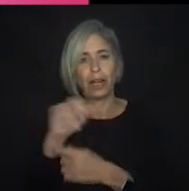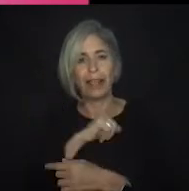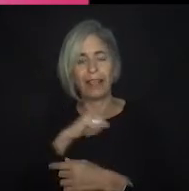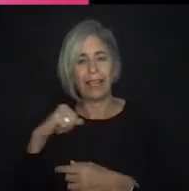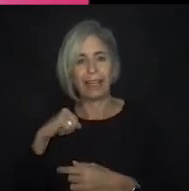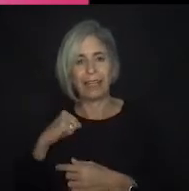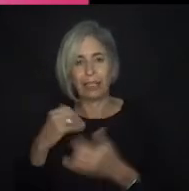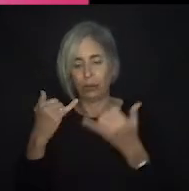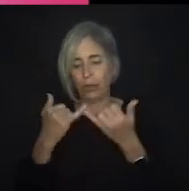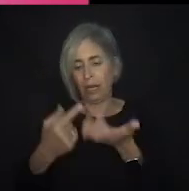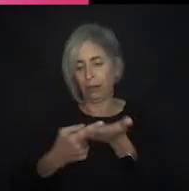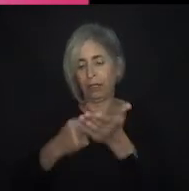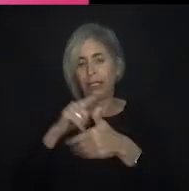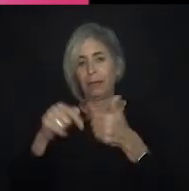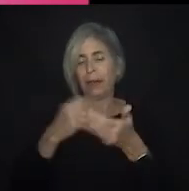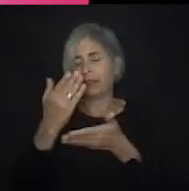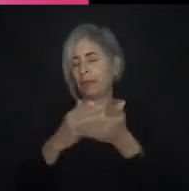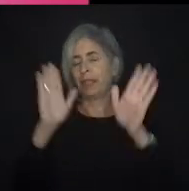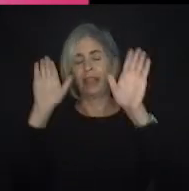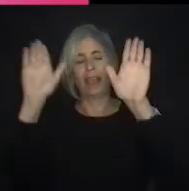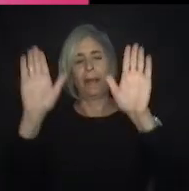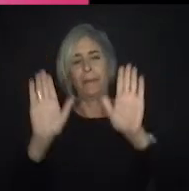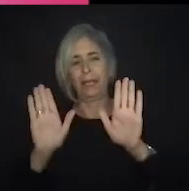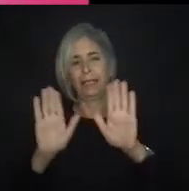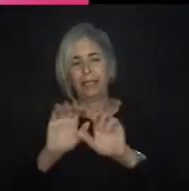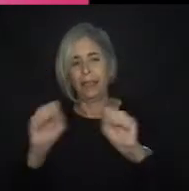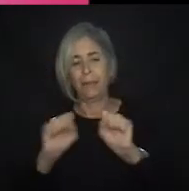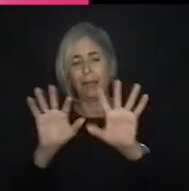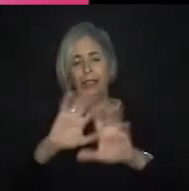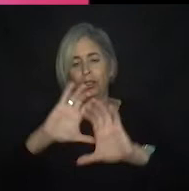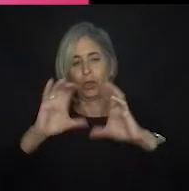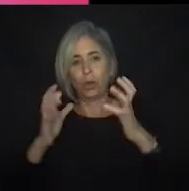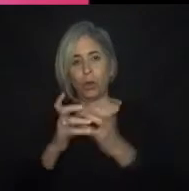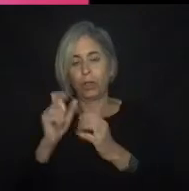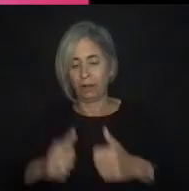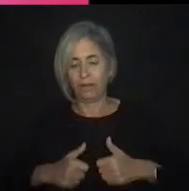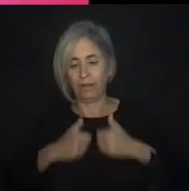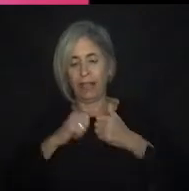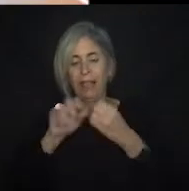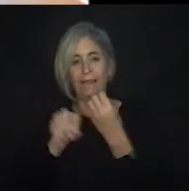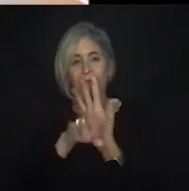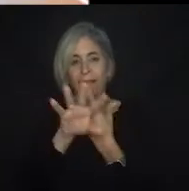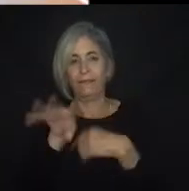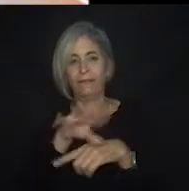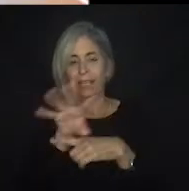be talking about something amazing, the magical world of live video.